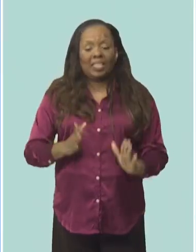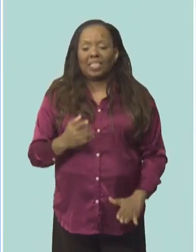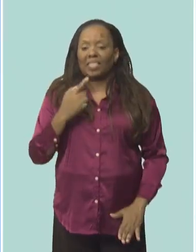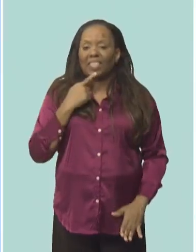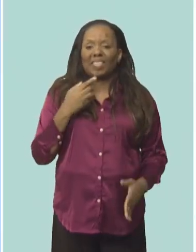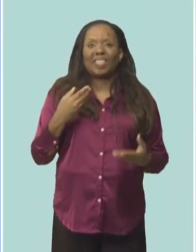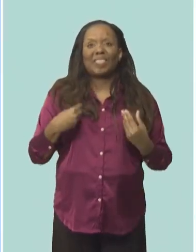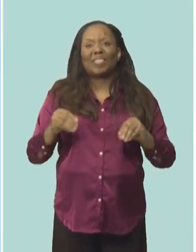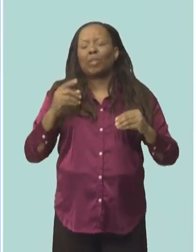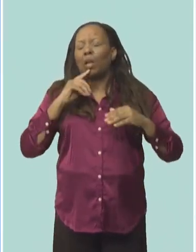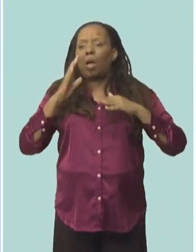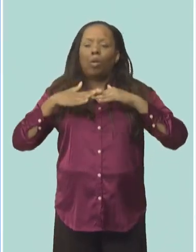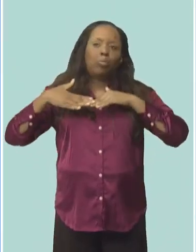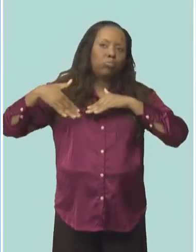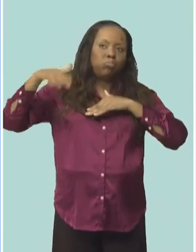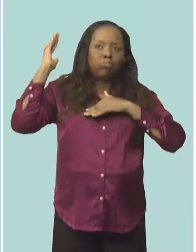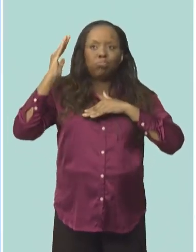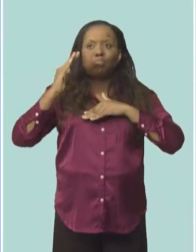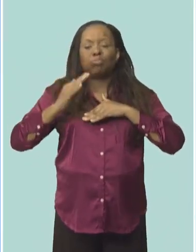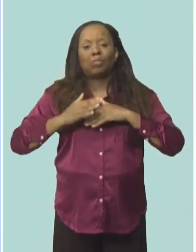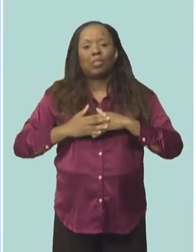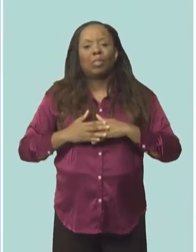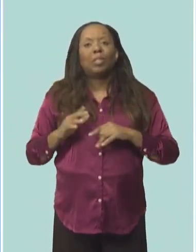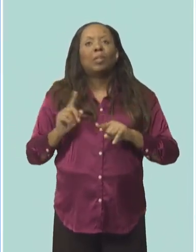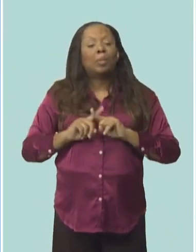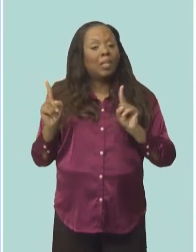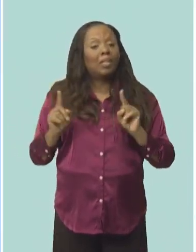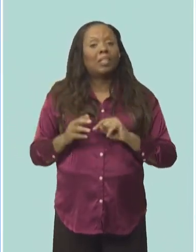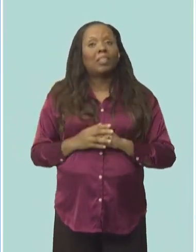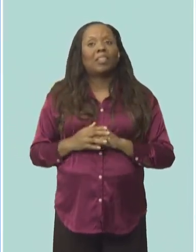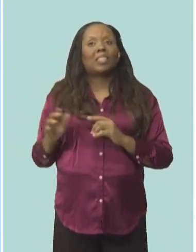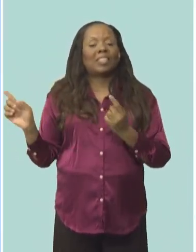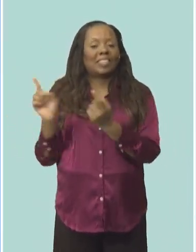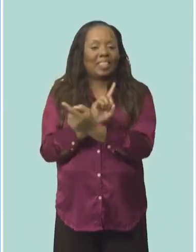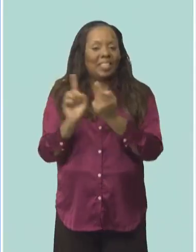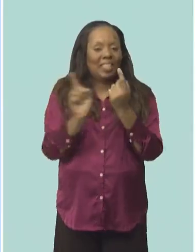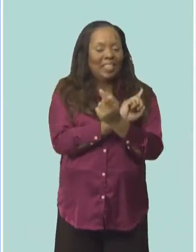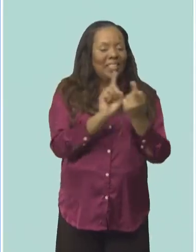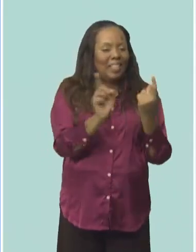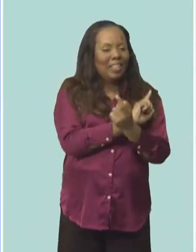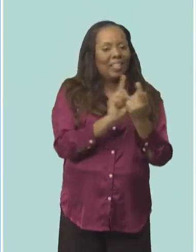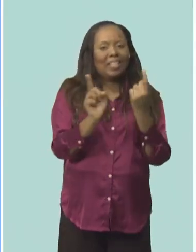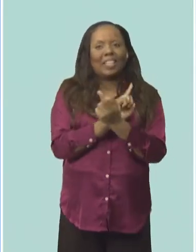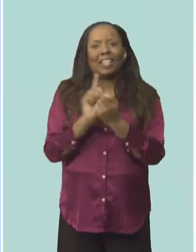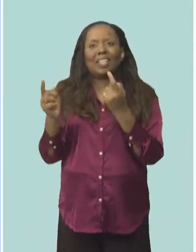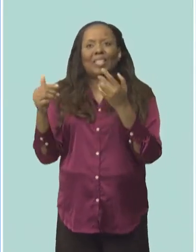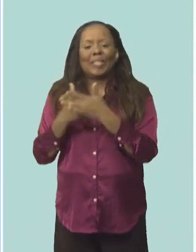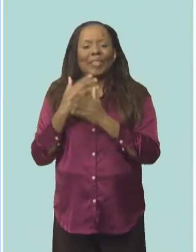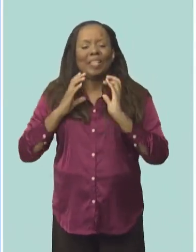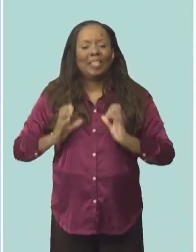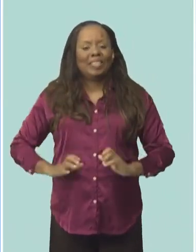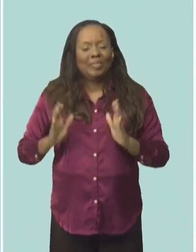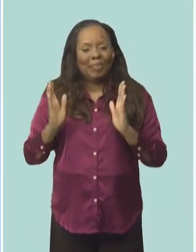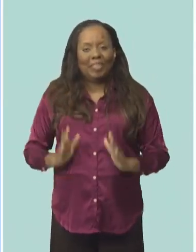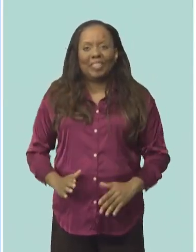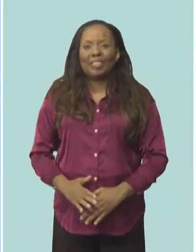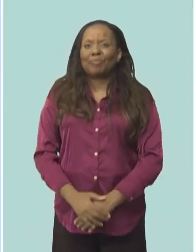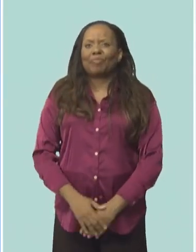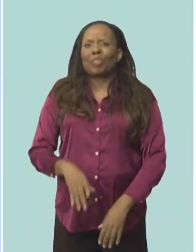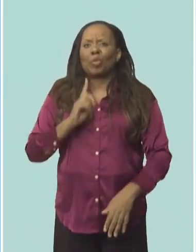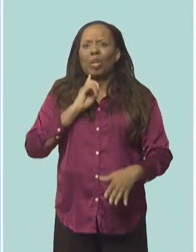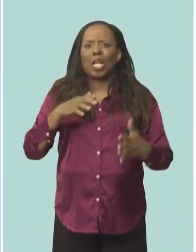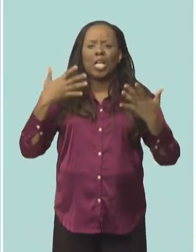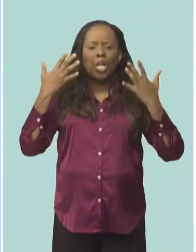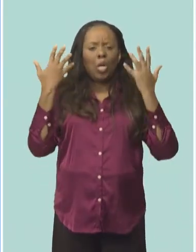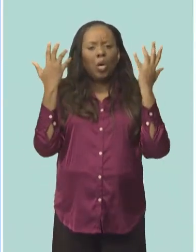sales surpass her expectations, but the bigger win is meeting new customers. Grand Market was amazing for me. It was a